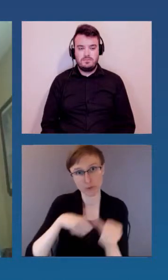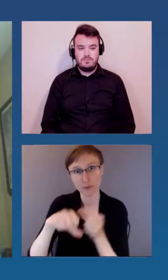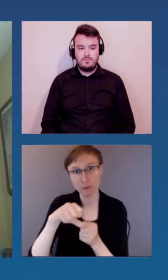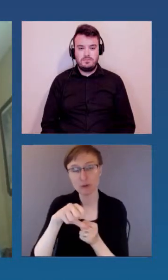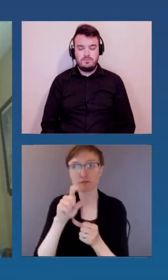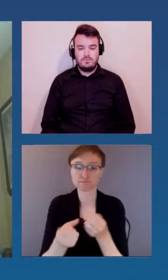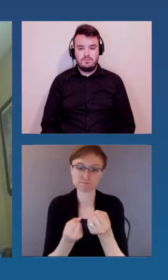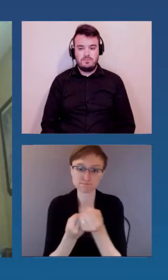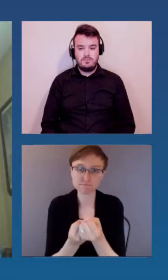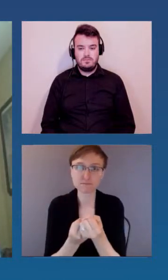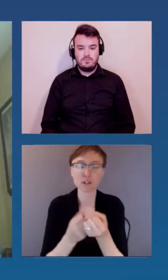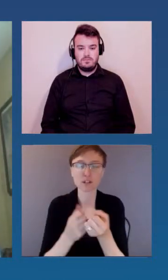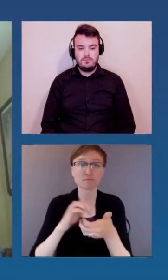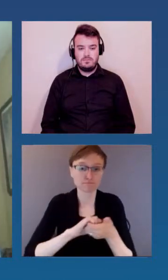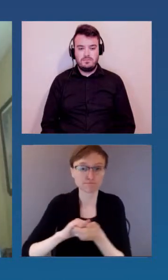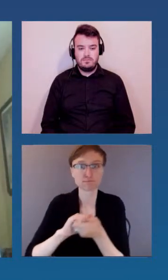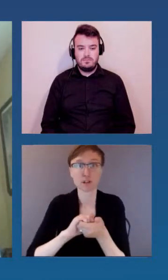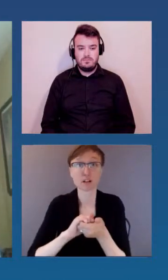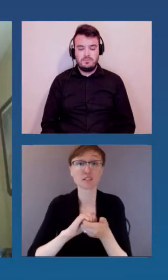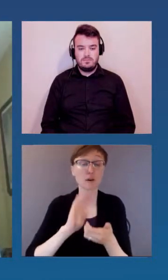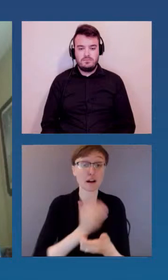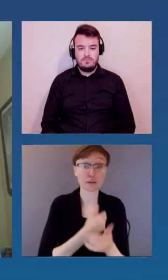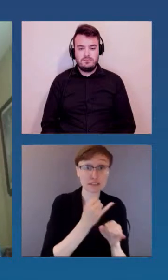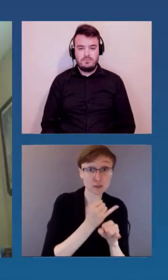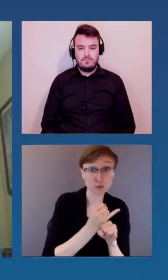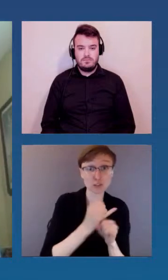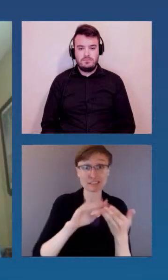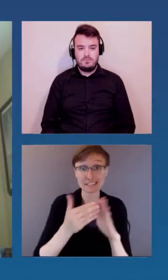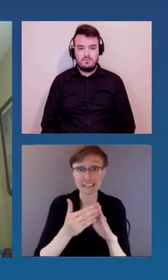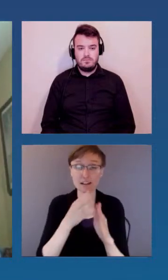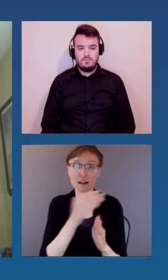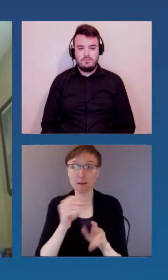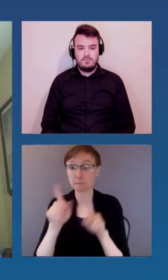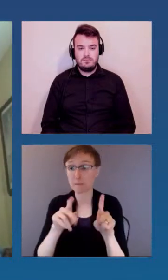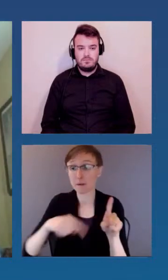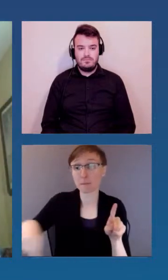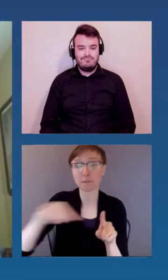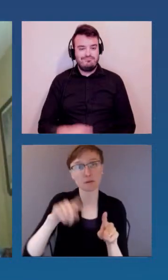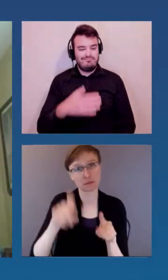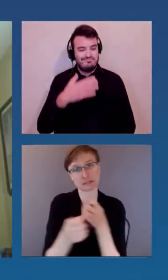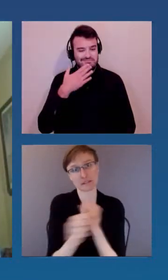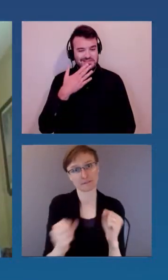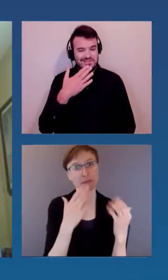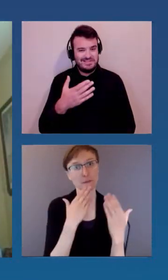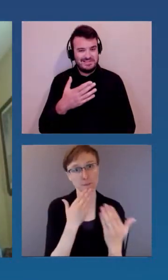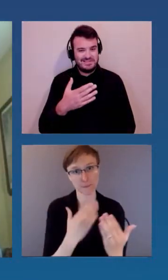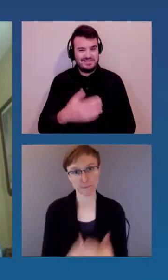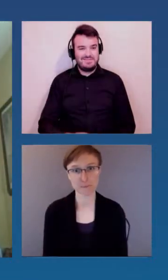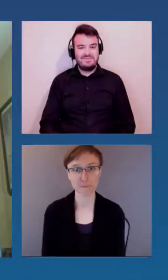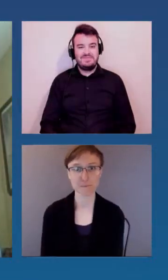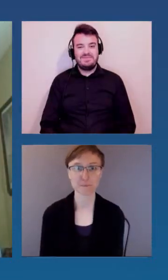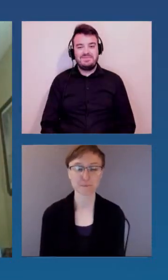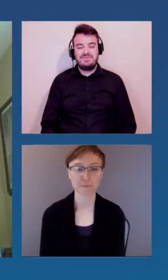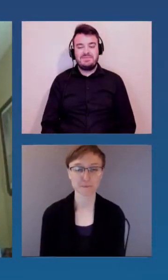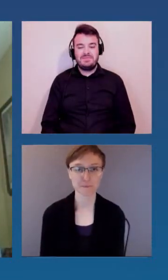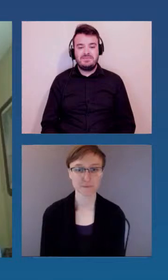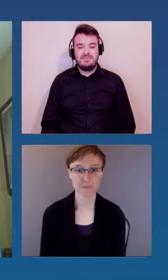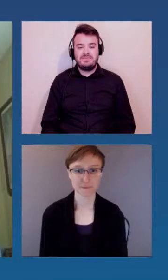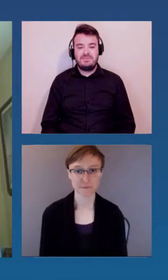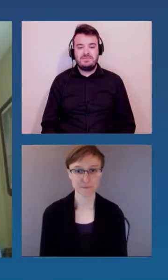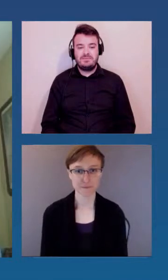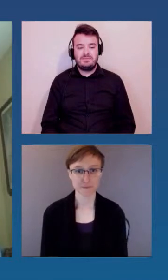and cases among the 20 to 29-year-old age group have been on the rise. We must do all we can to protect ourselves and